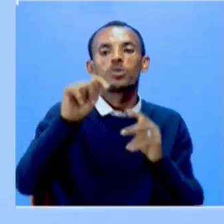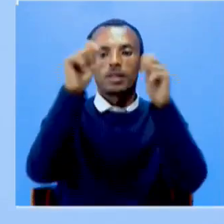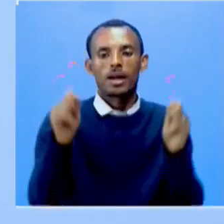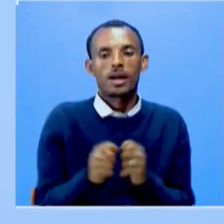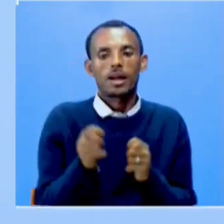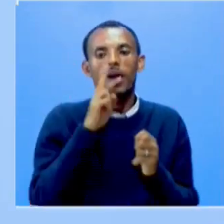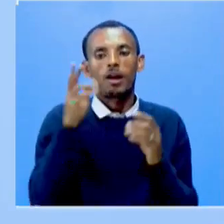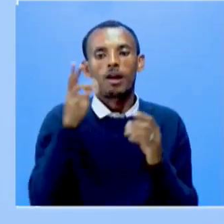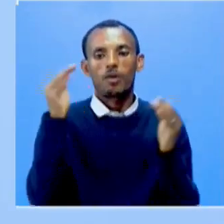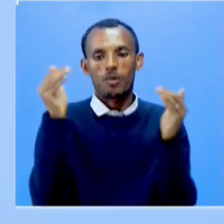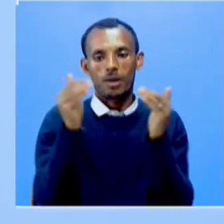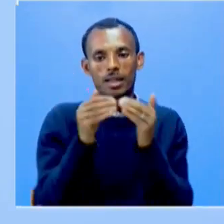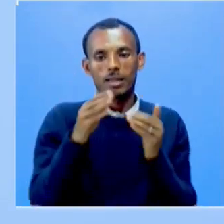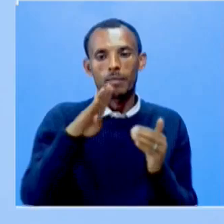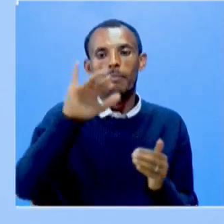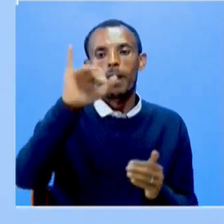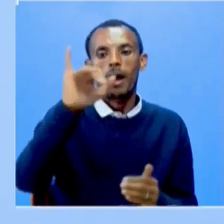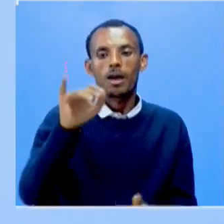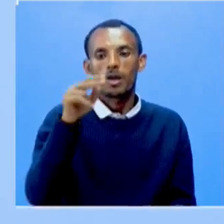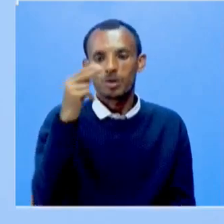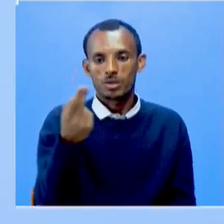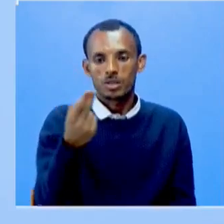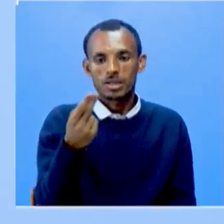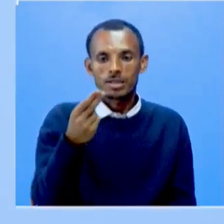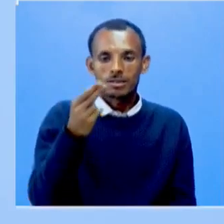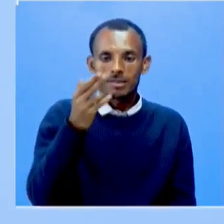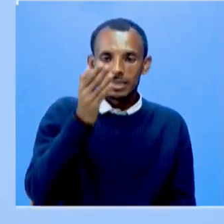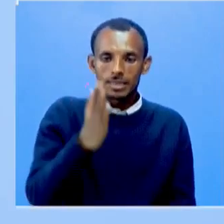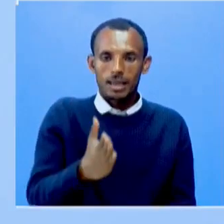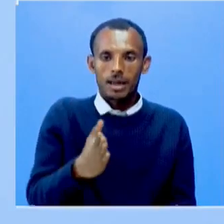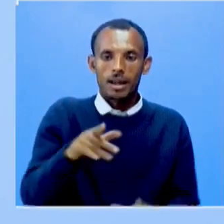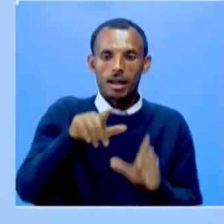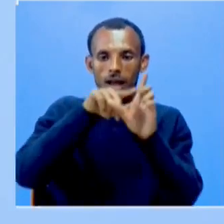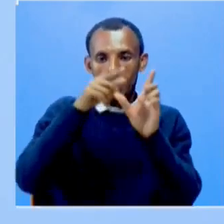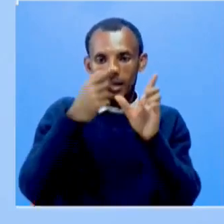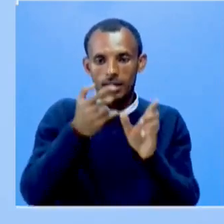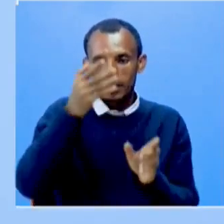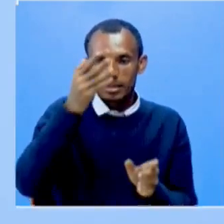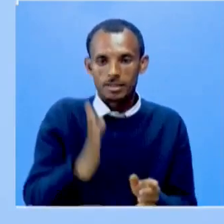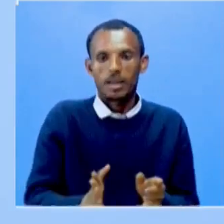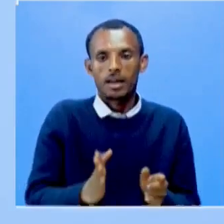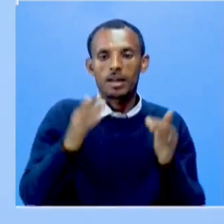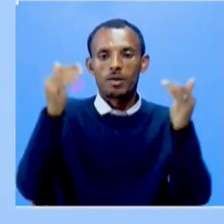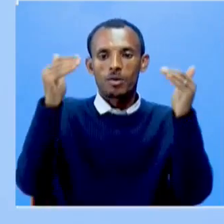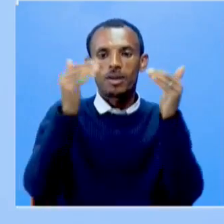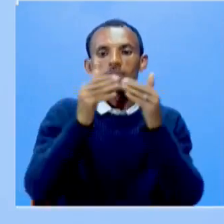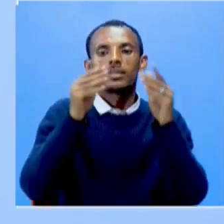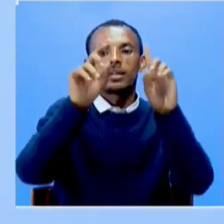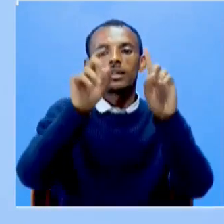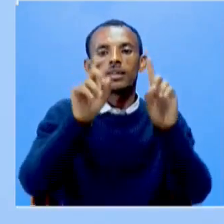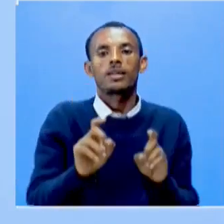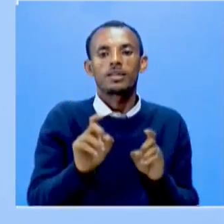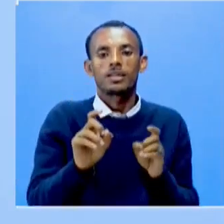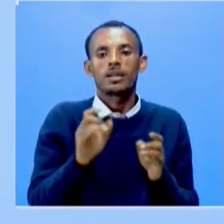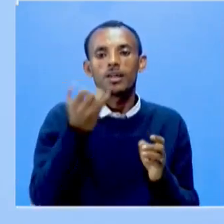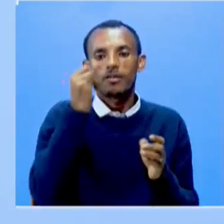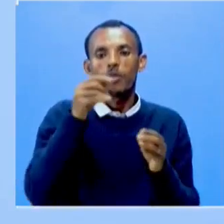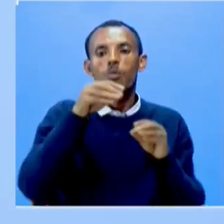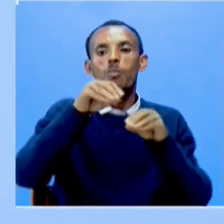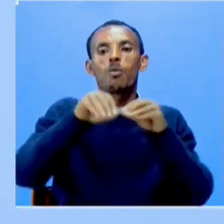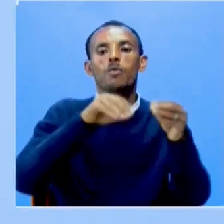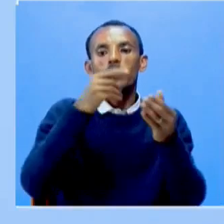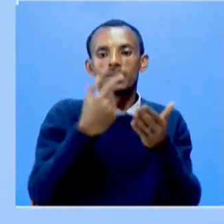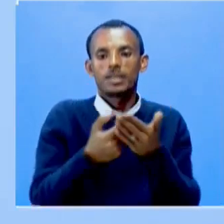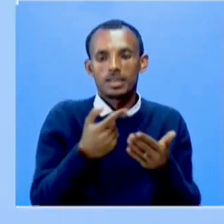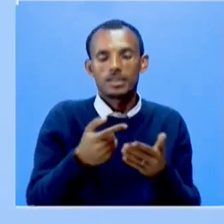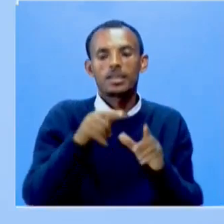are congruent by side angle side congruency test. If you move this triangle on this one, it